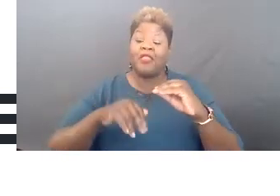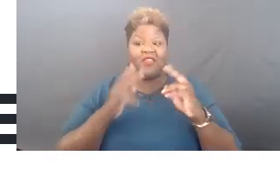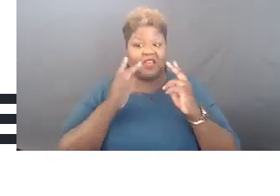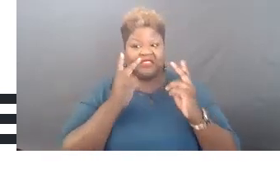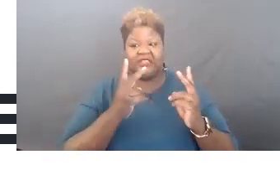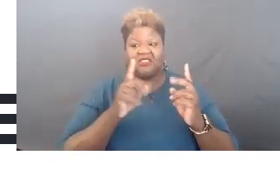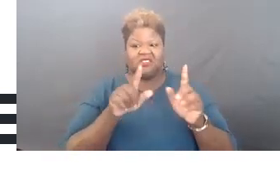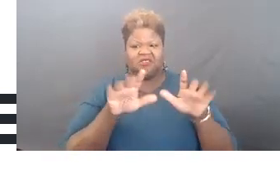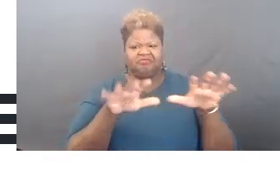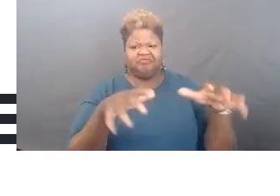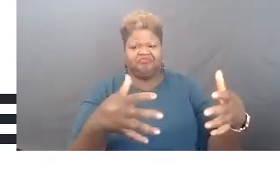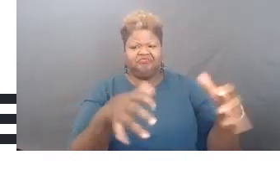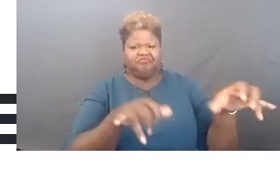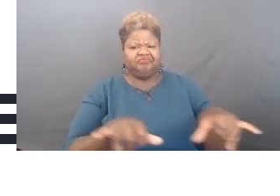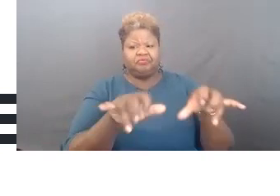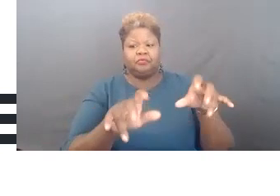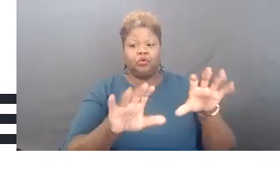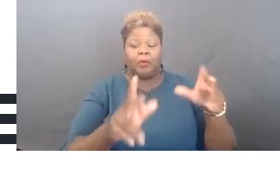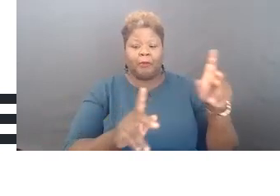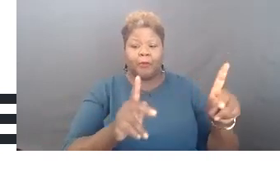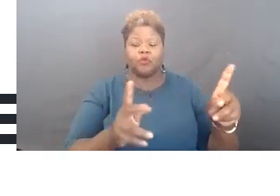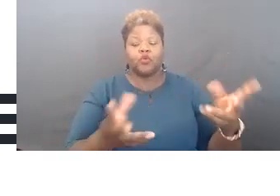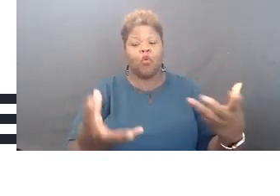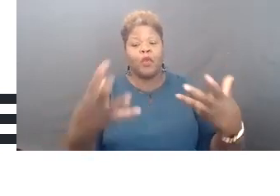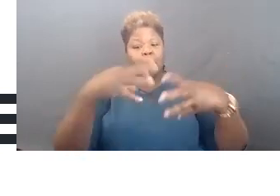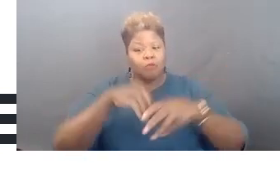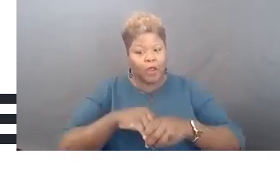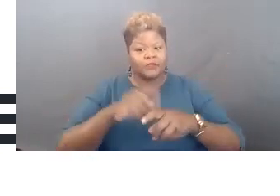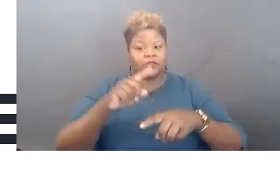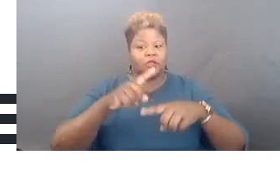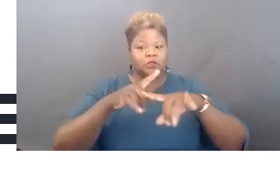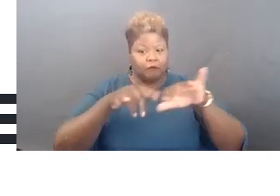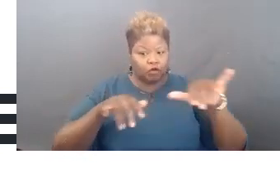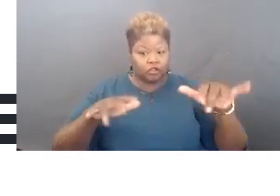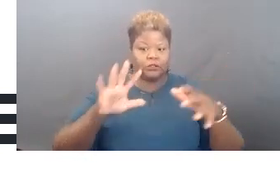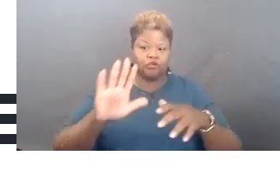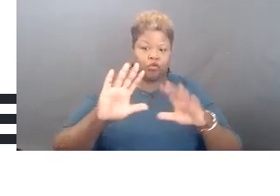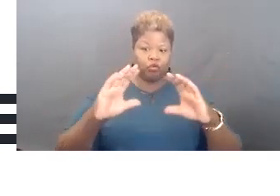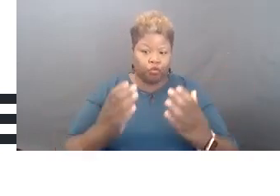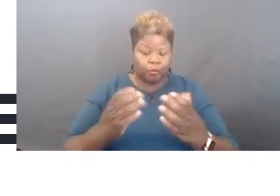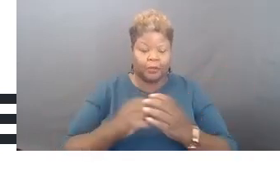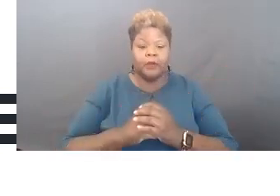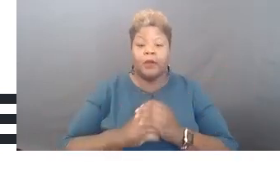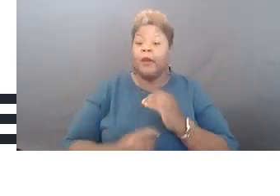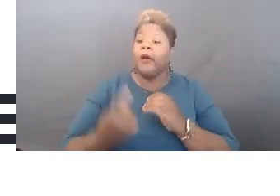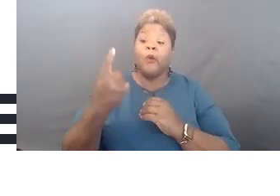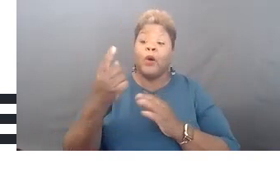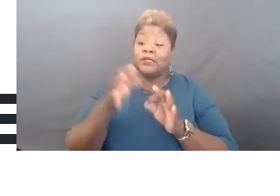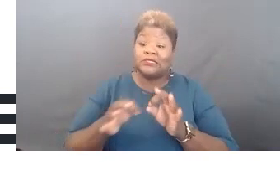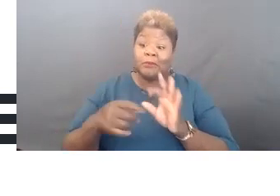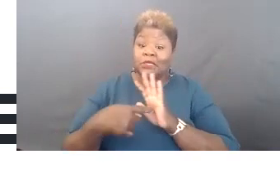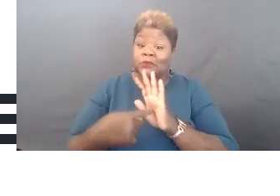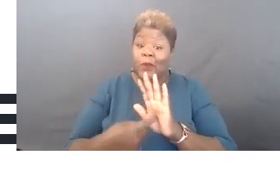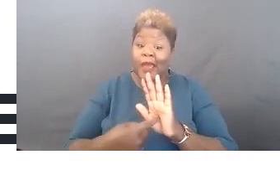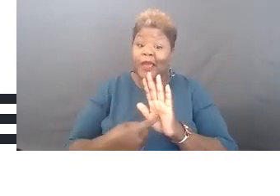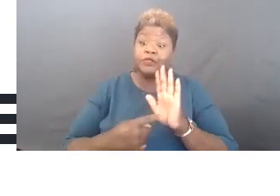just a homogenous group of people. So embrace the diversity within your group. One of the simplest ways, like I said, to show the